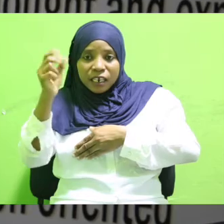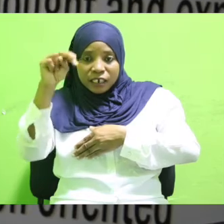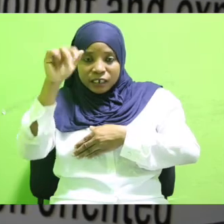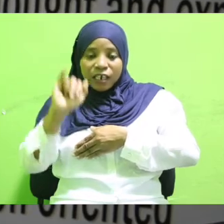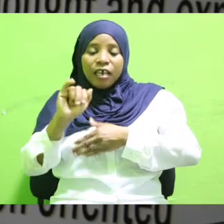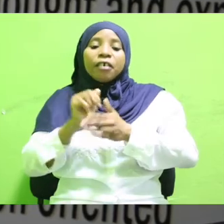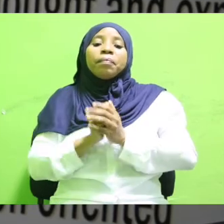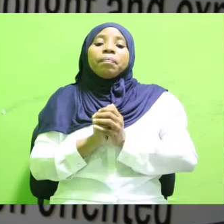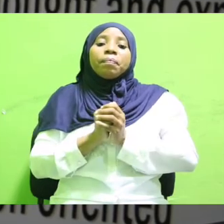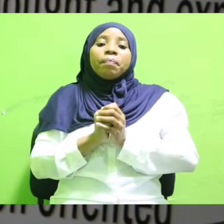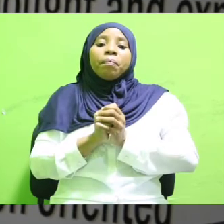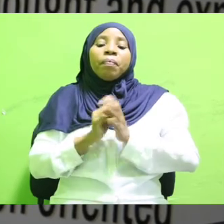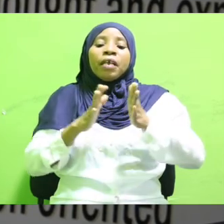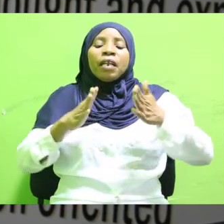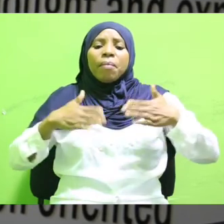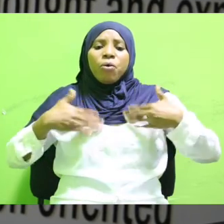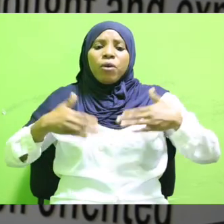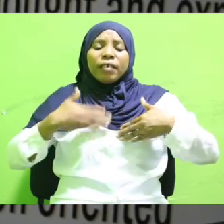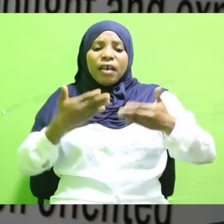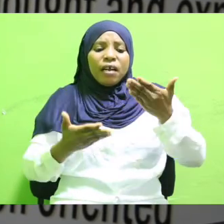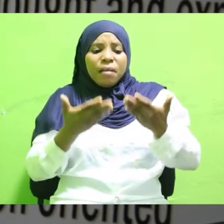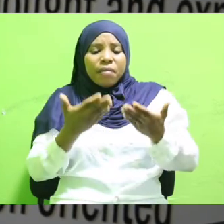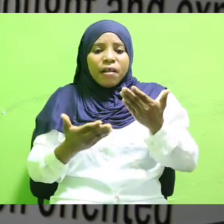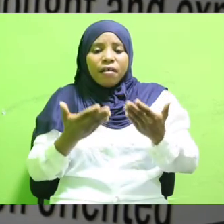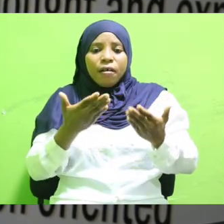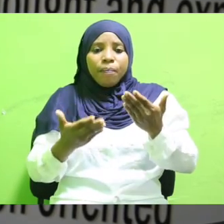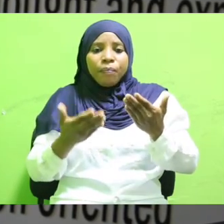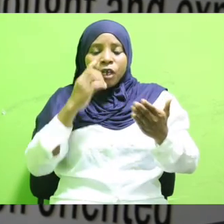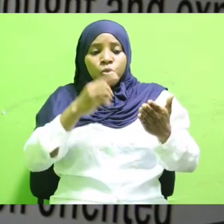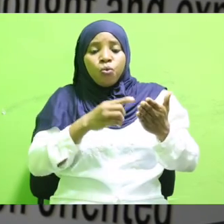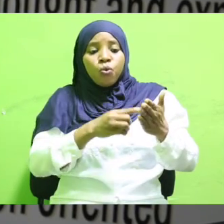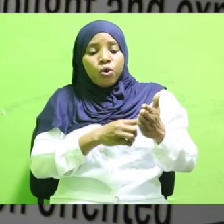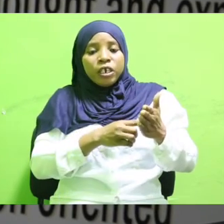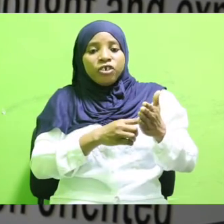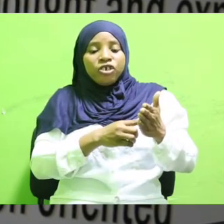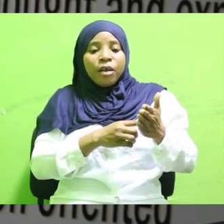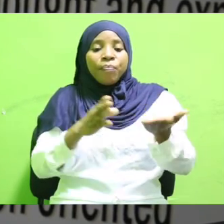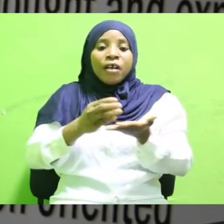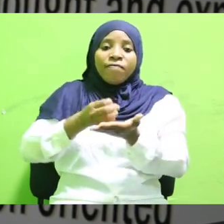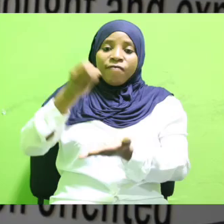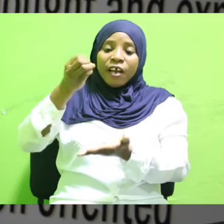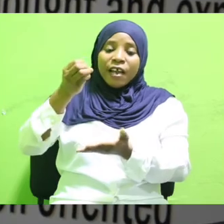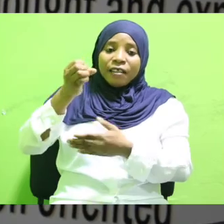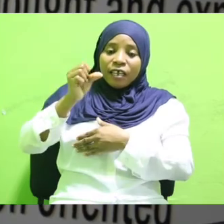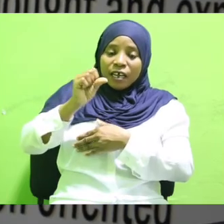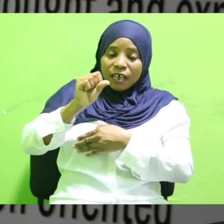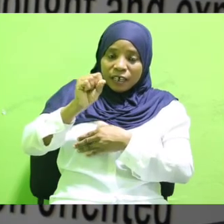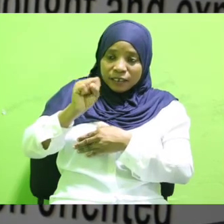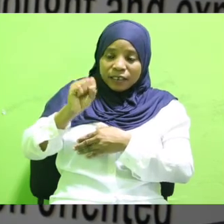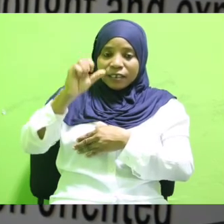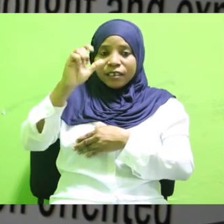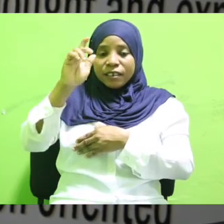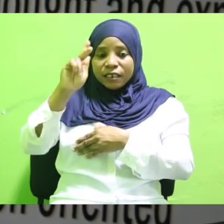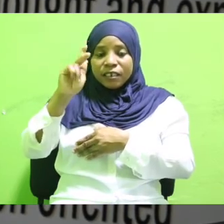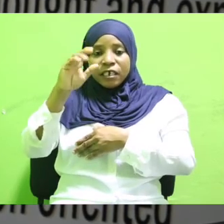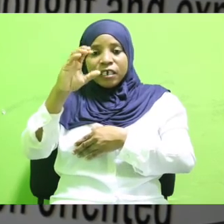is needed is just to mention the functions of the skeleton. So you can answer